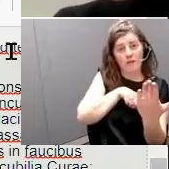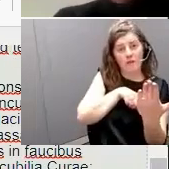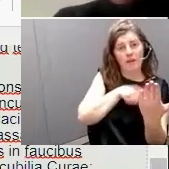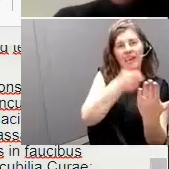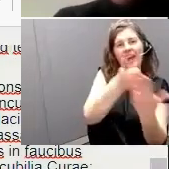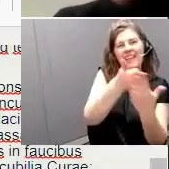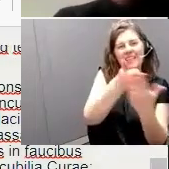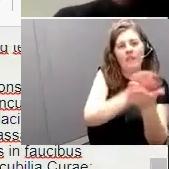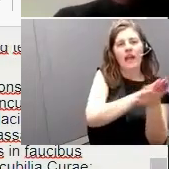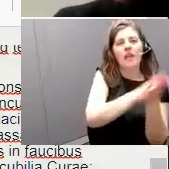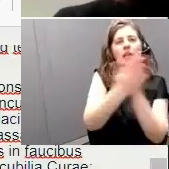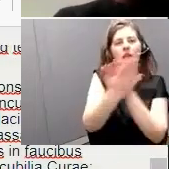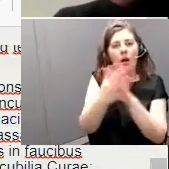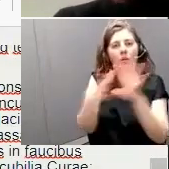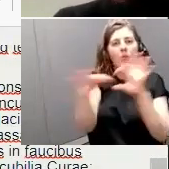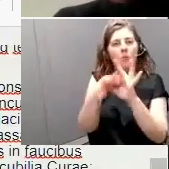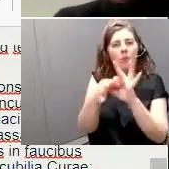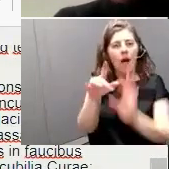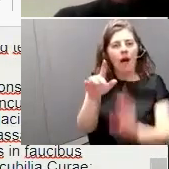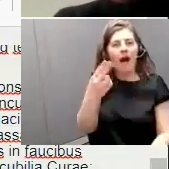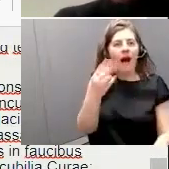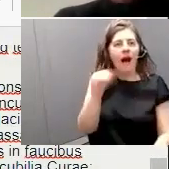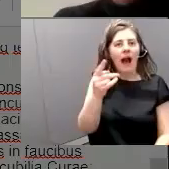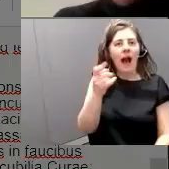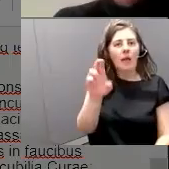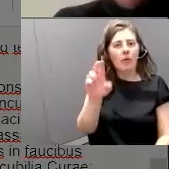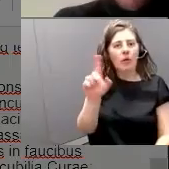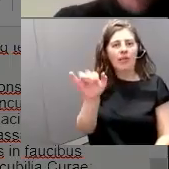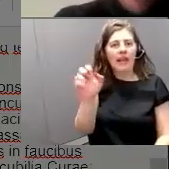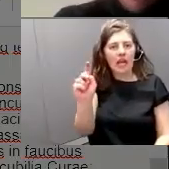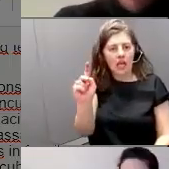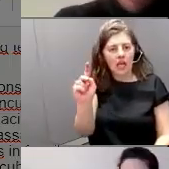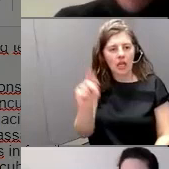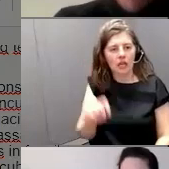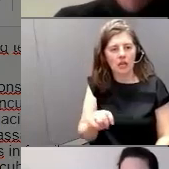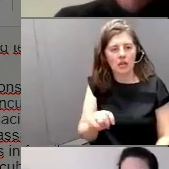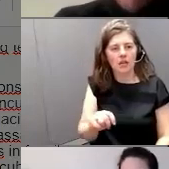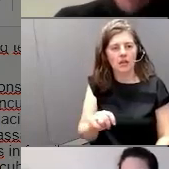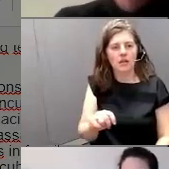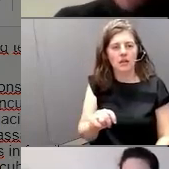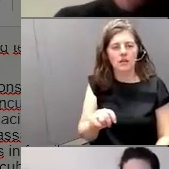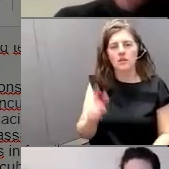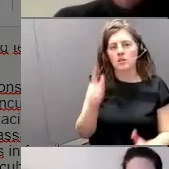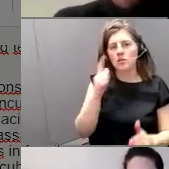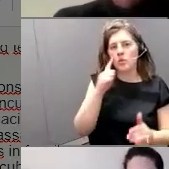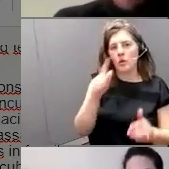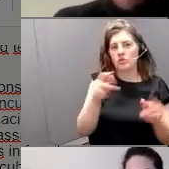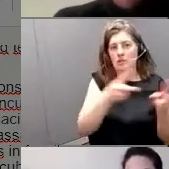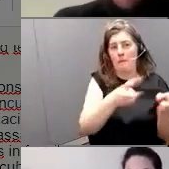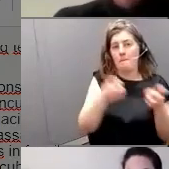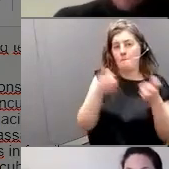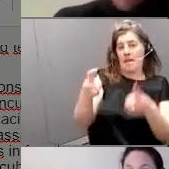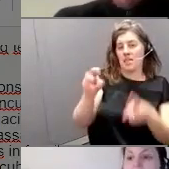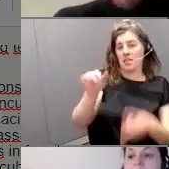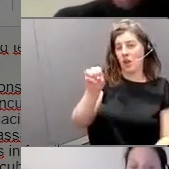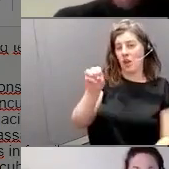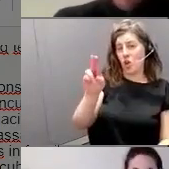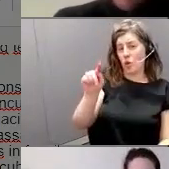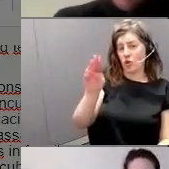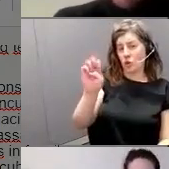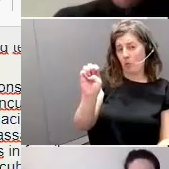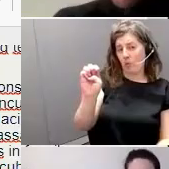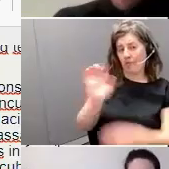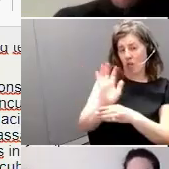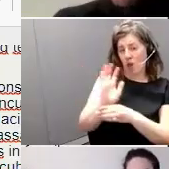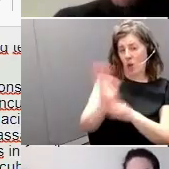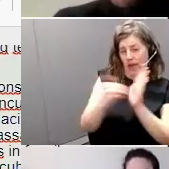it a hyperlink. So let's just paste our YouTube video once again